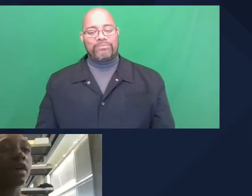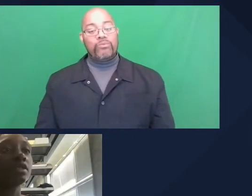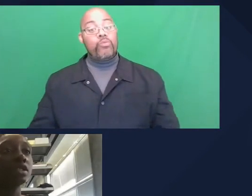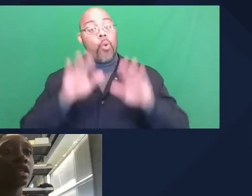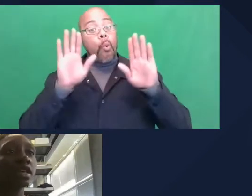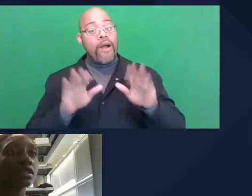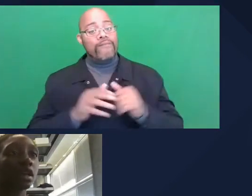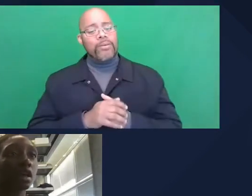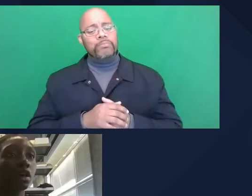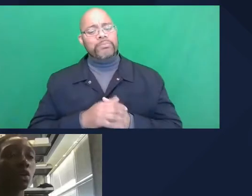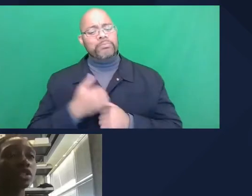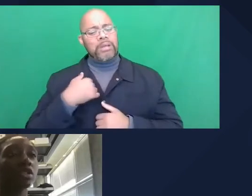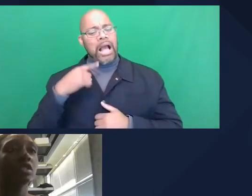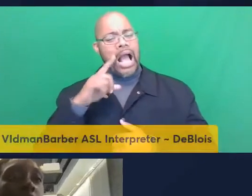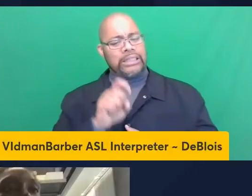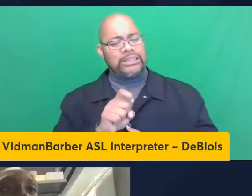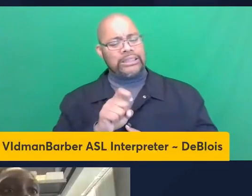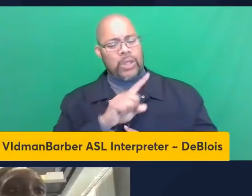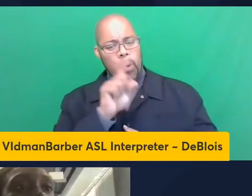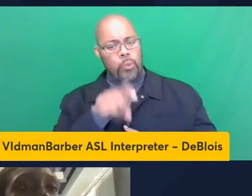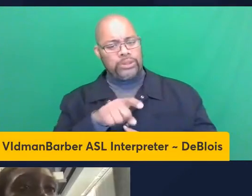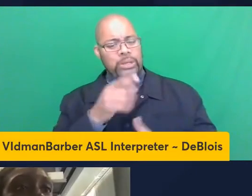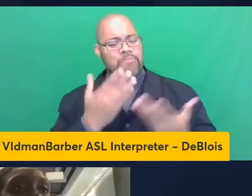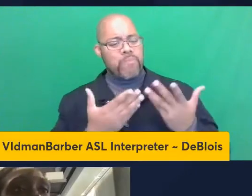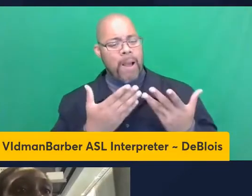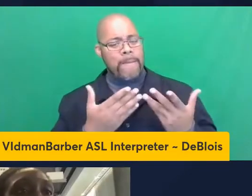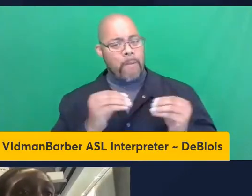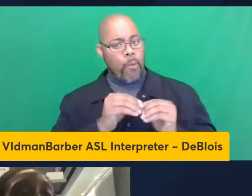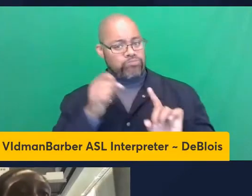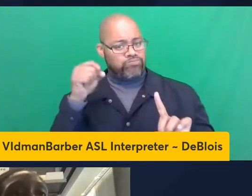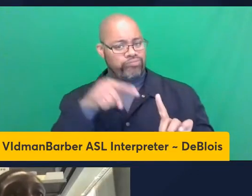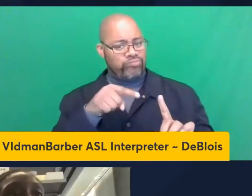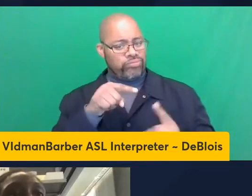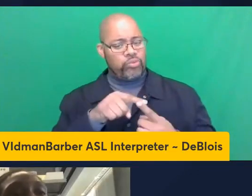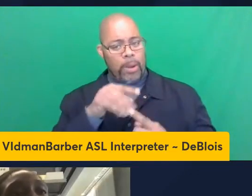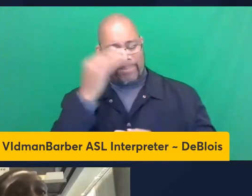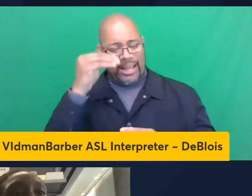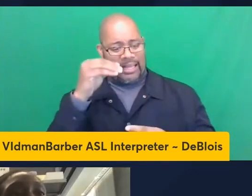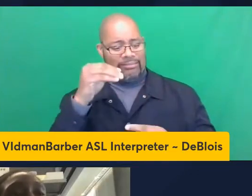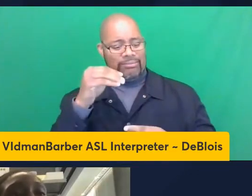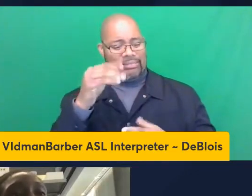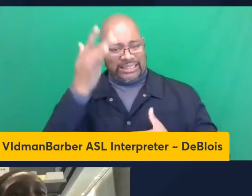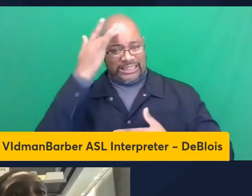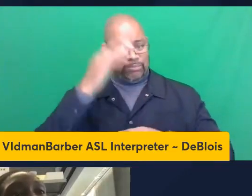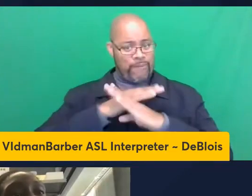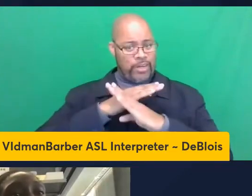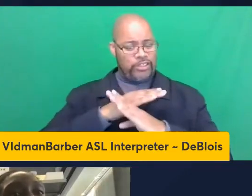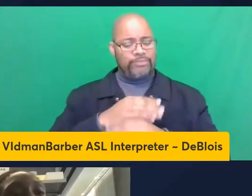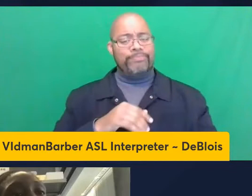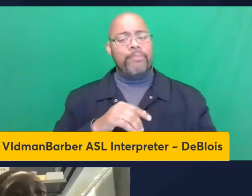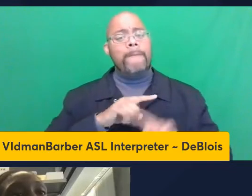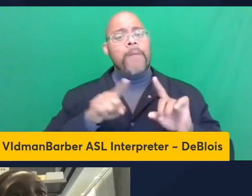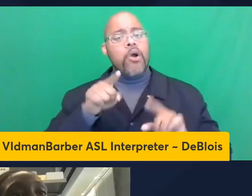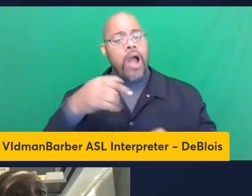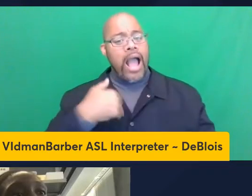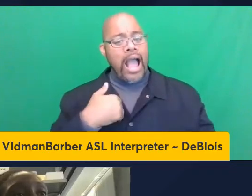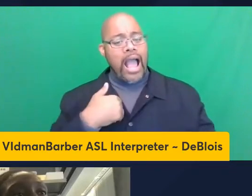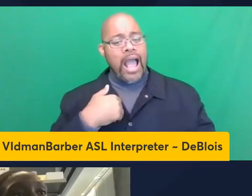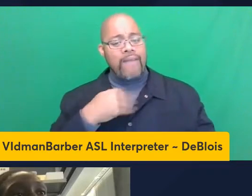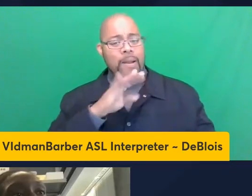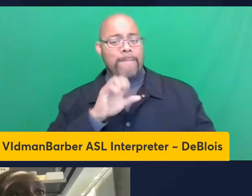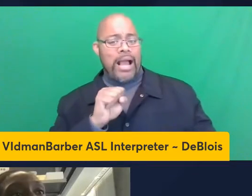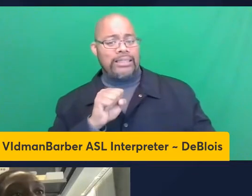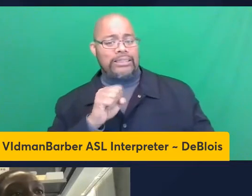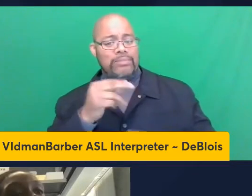Wonderful. I was just going to ask a question that's probably more targeted towards Black immunologists, which is the idea of implicit bias